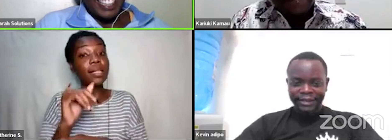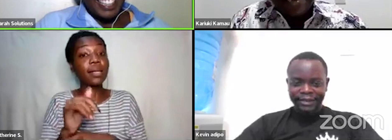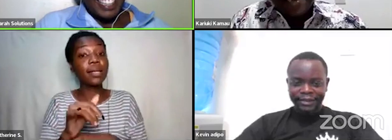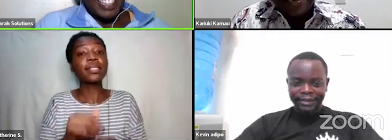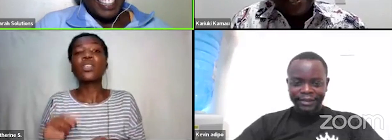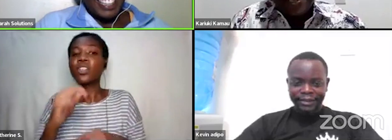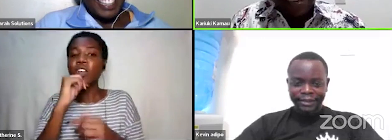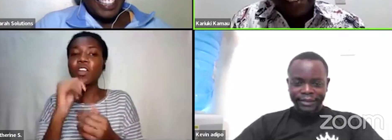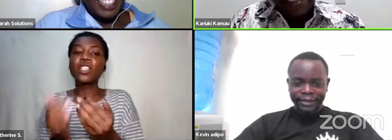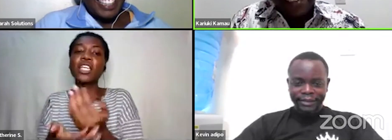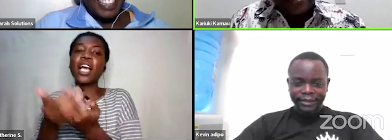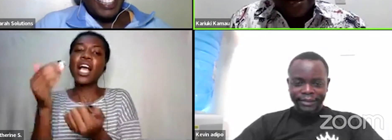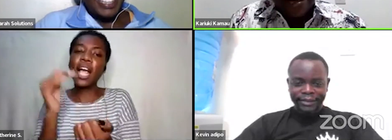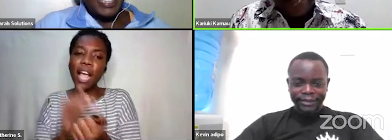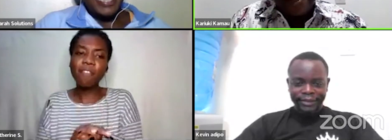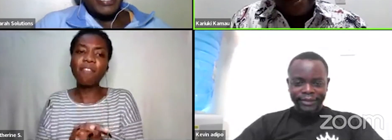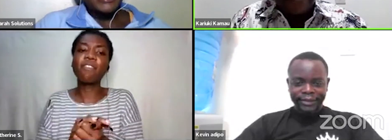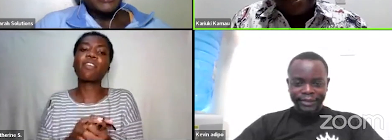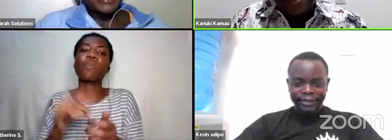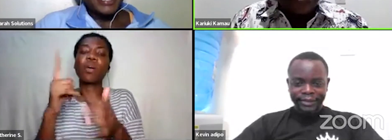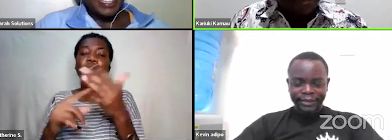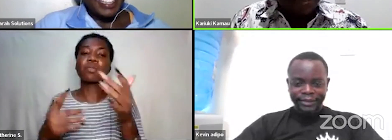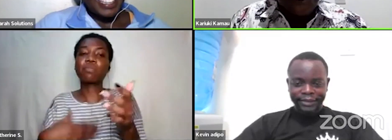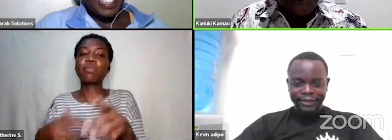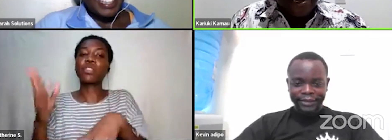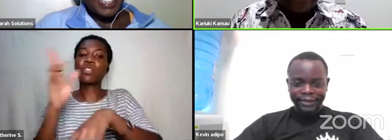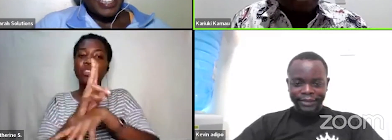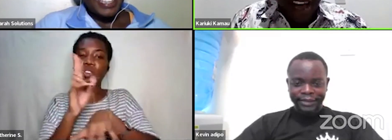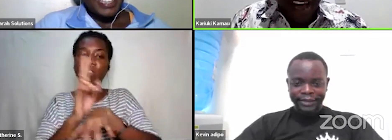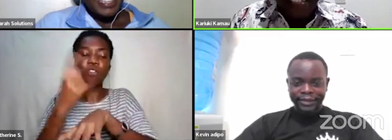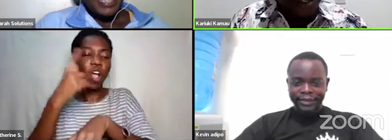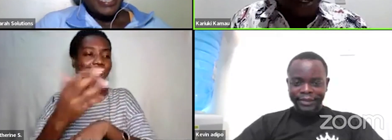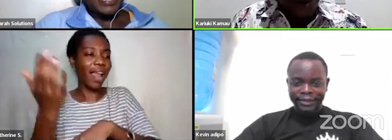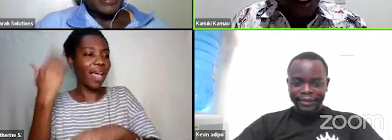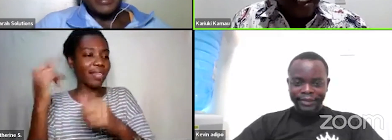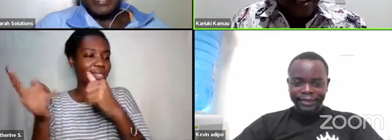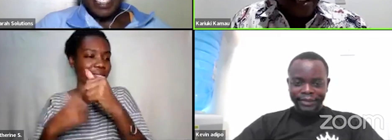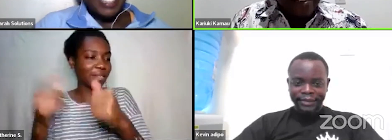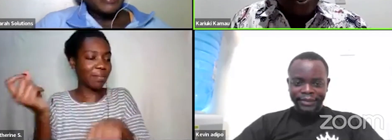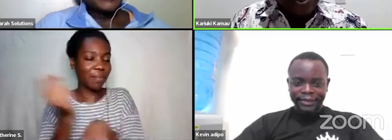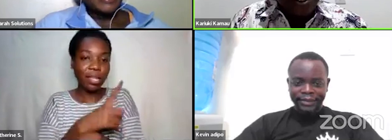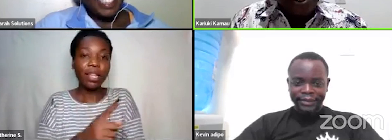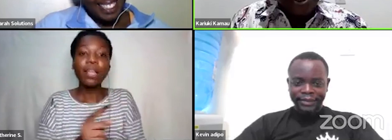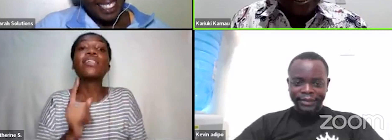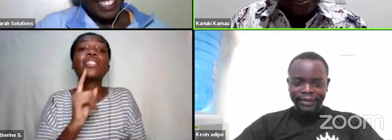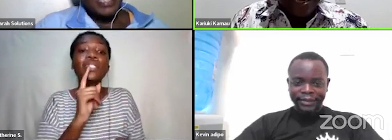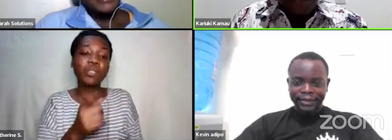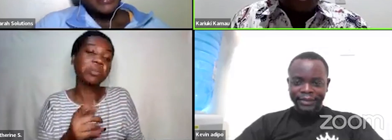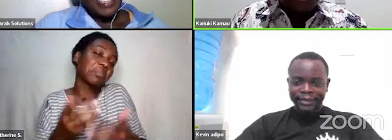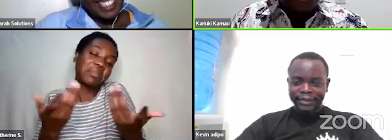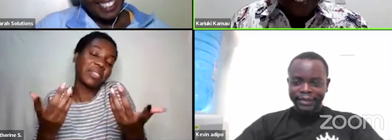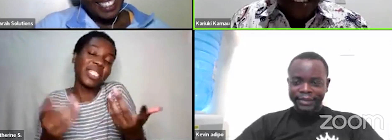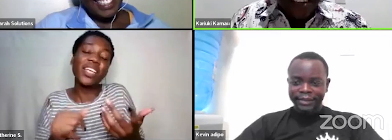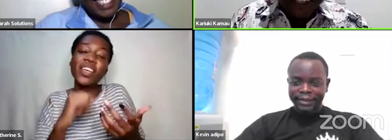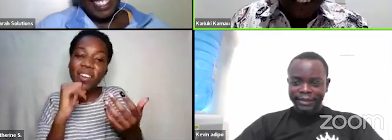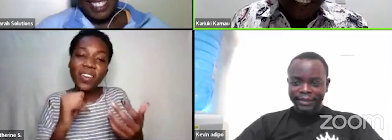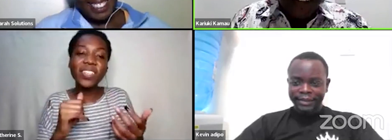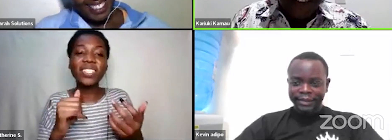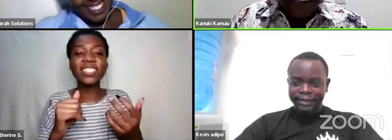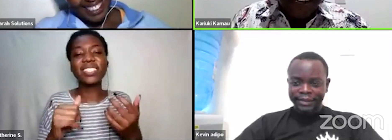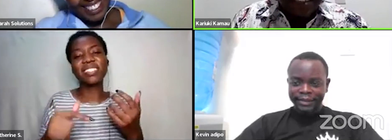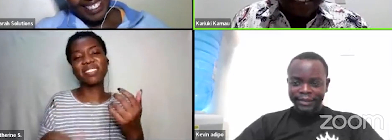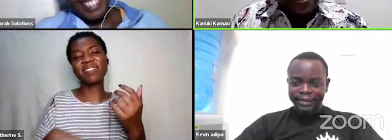my expenditure, the one I have spent for the last 6 months. So it was not even, I was not even